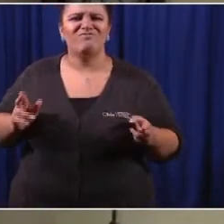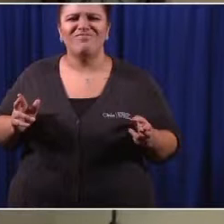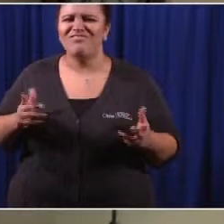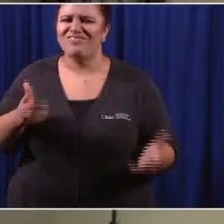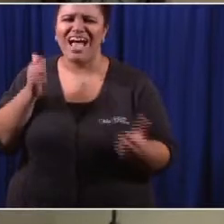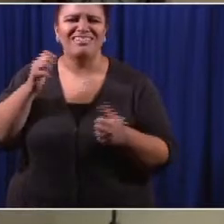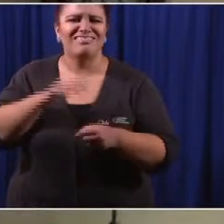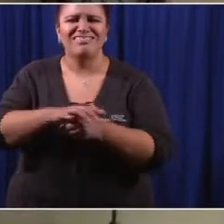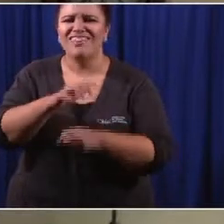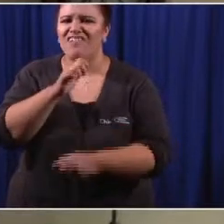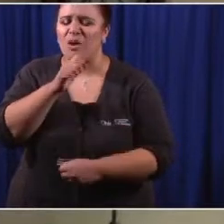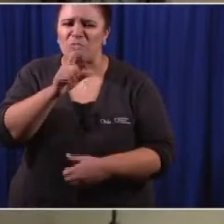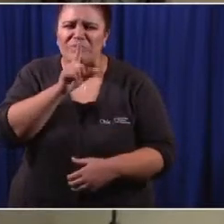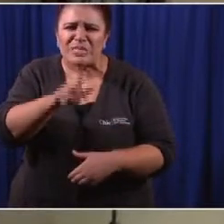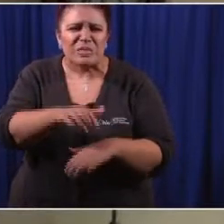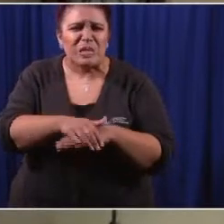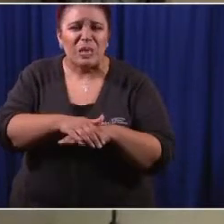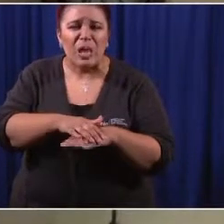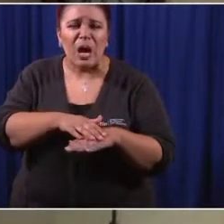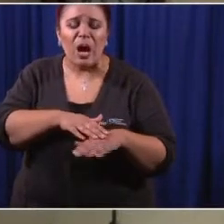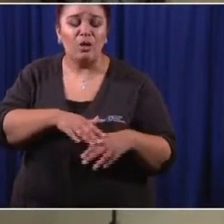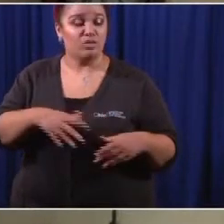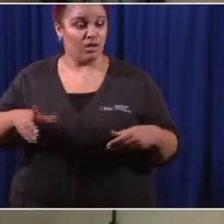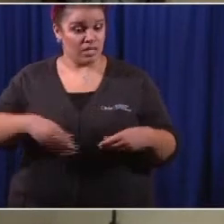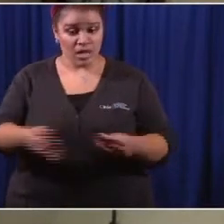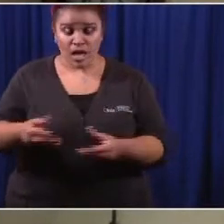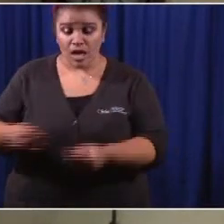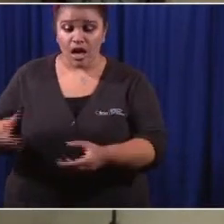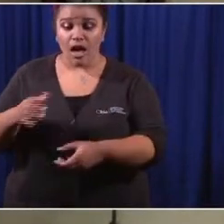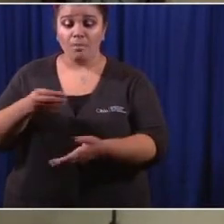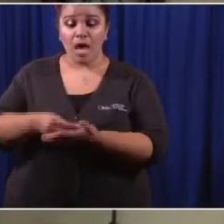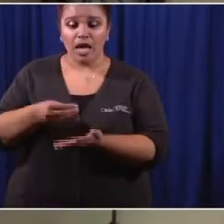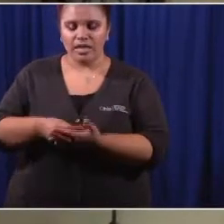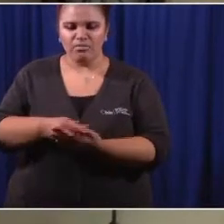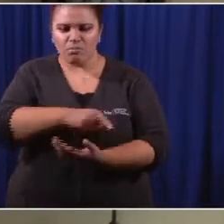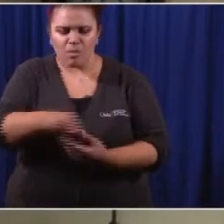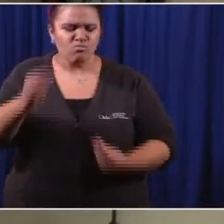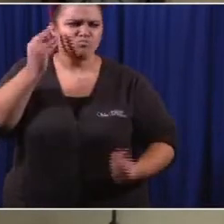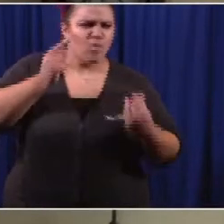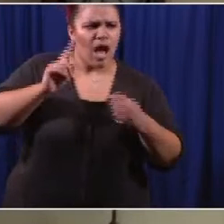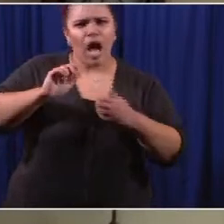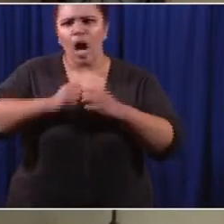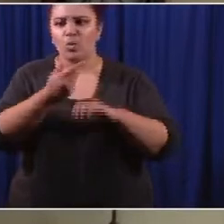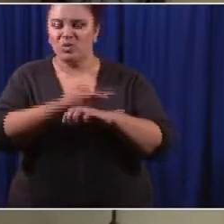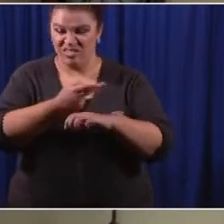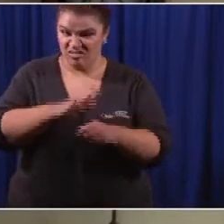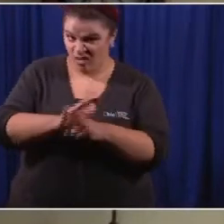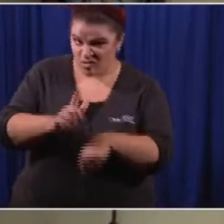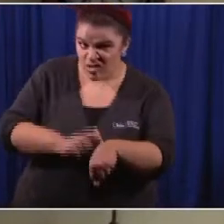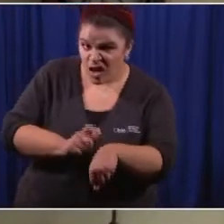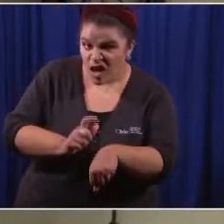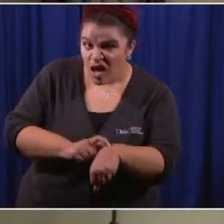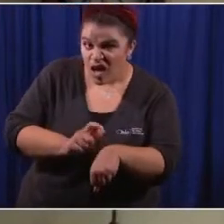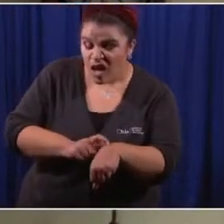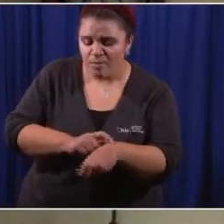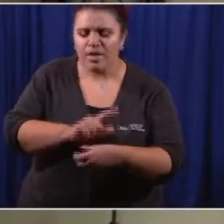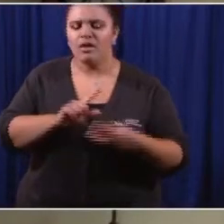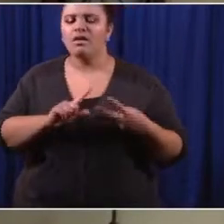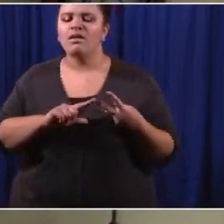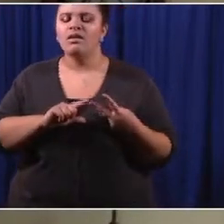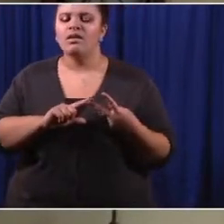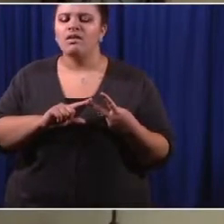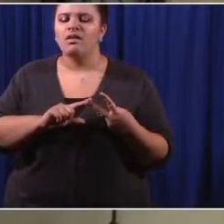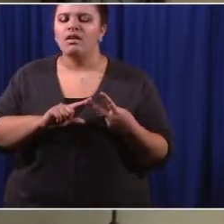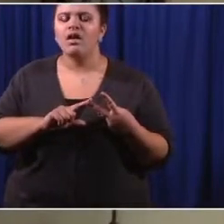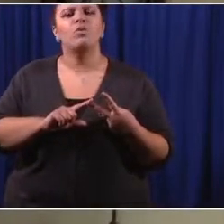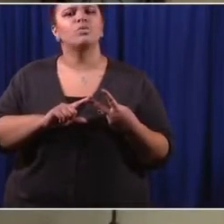to work with this funding? And can you explain kind of what's happening behind the scenes in the state's process for dispersing those funds? And also, when